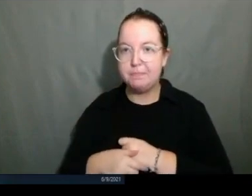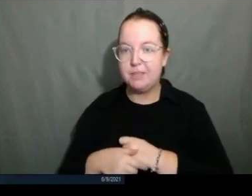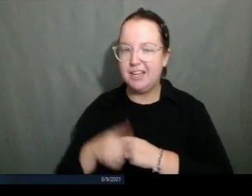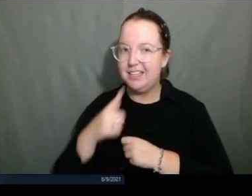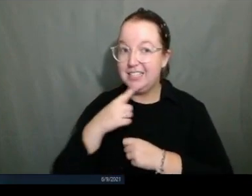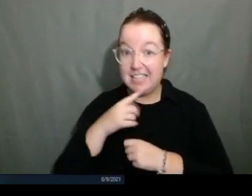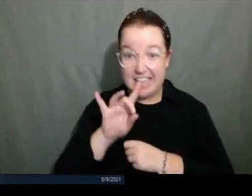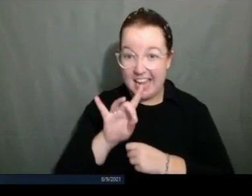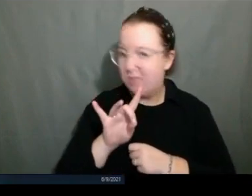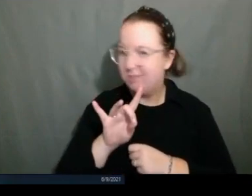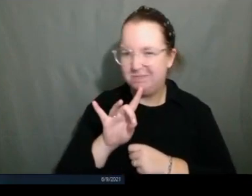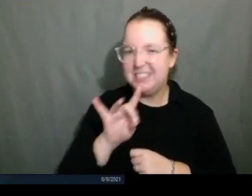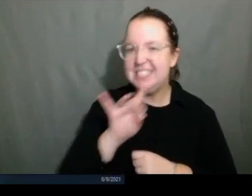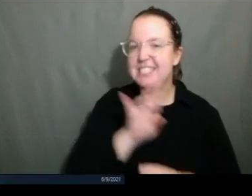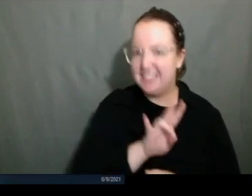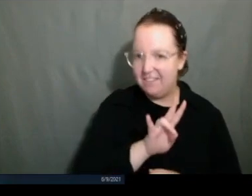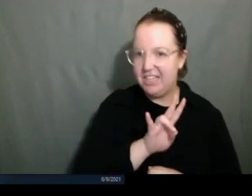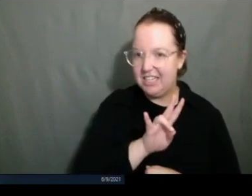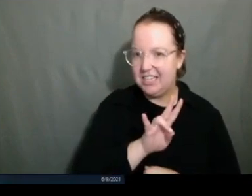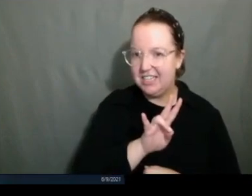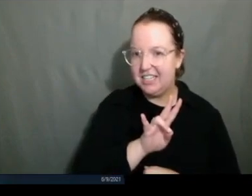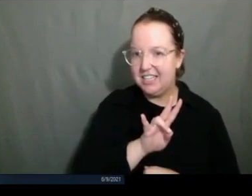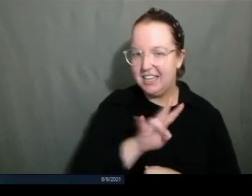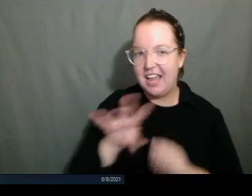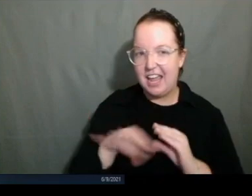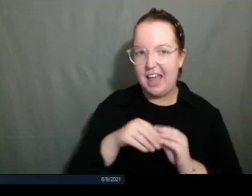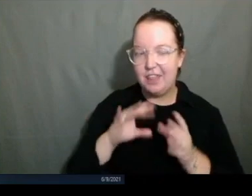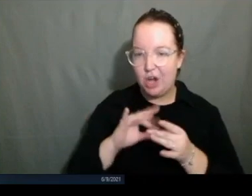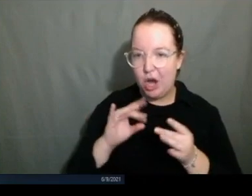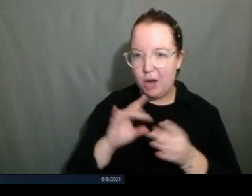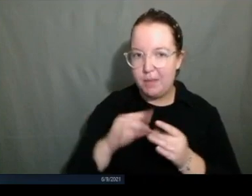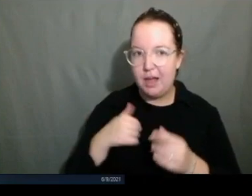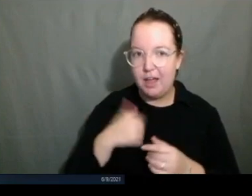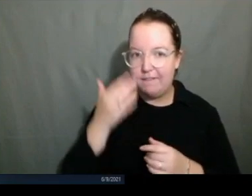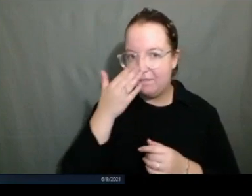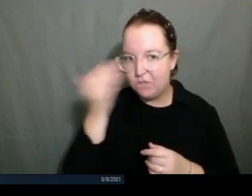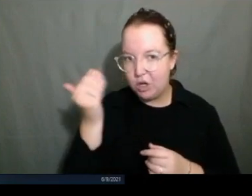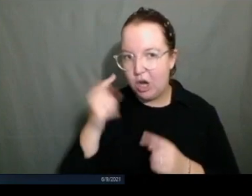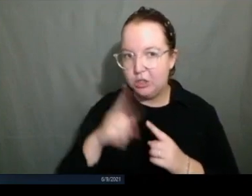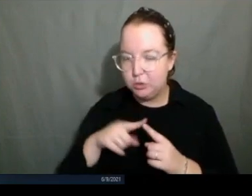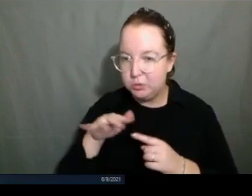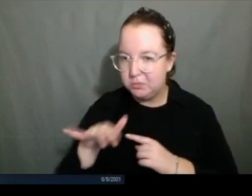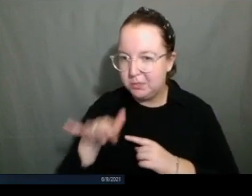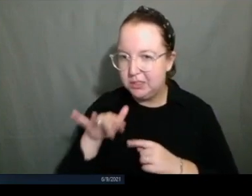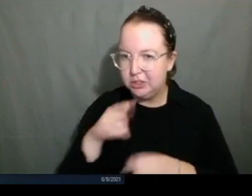a.m., add that comment for your manager right here,